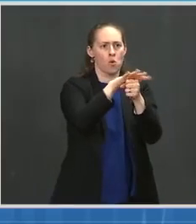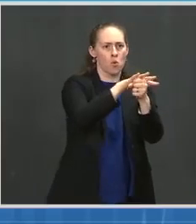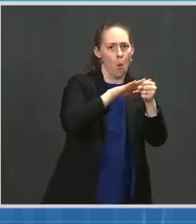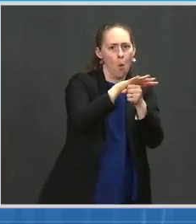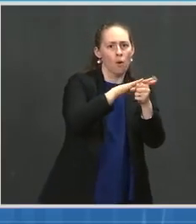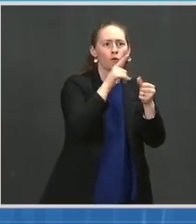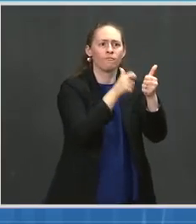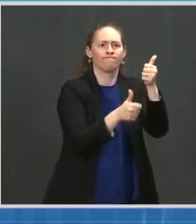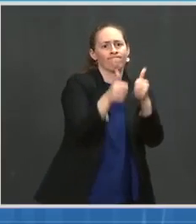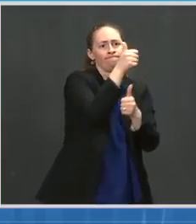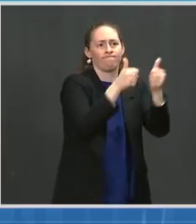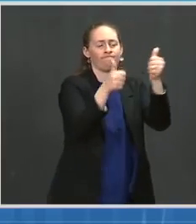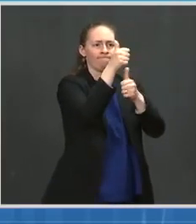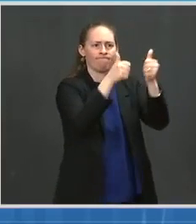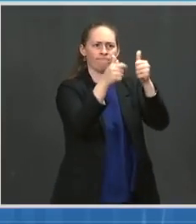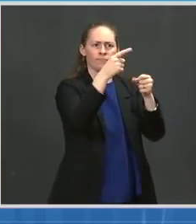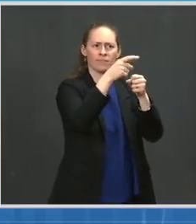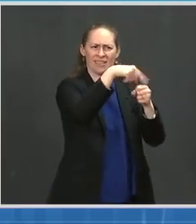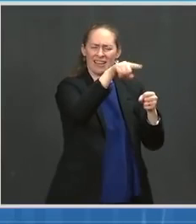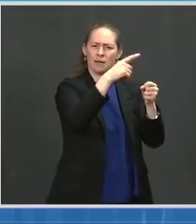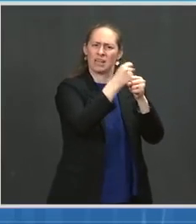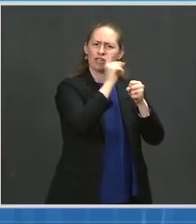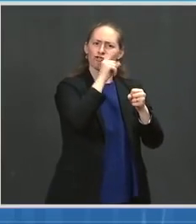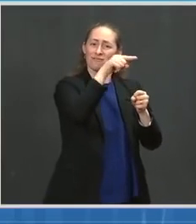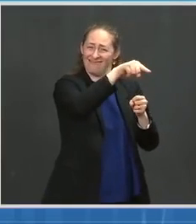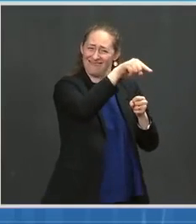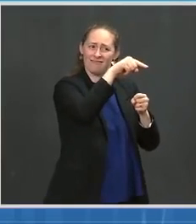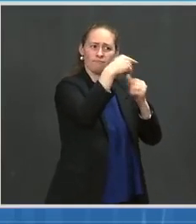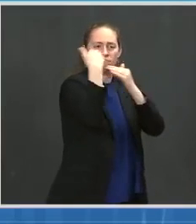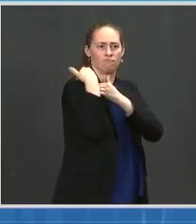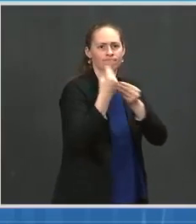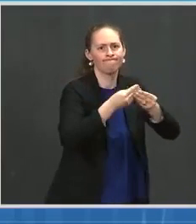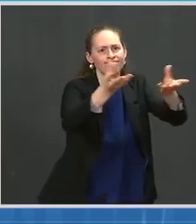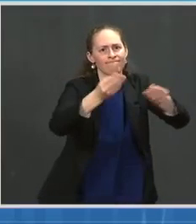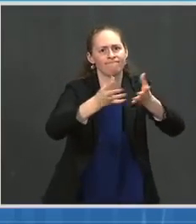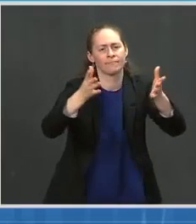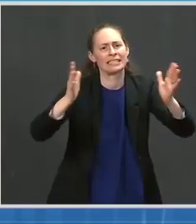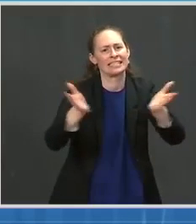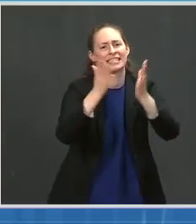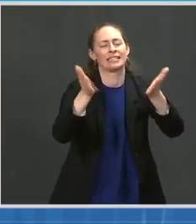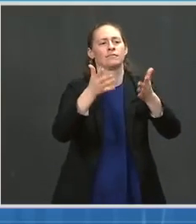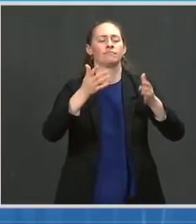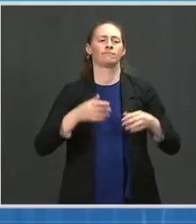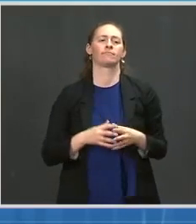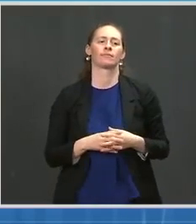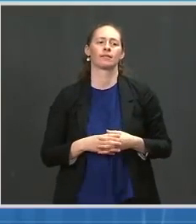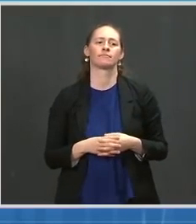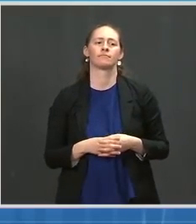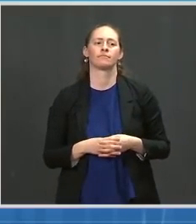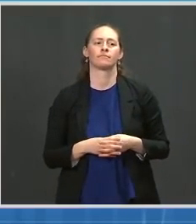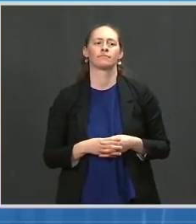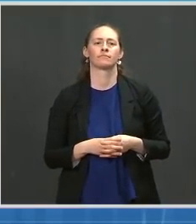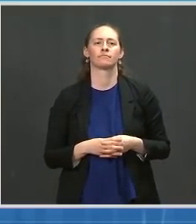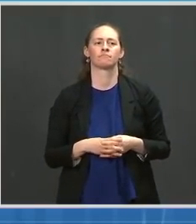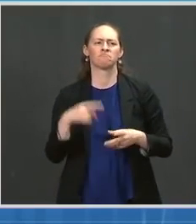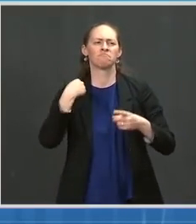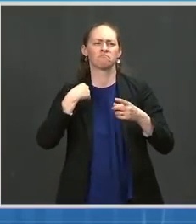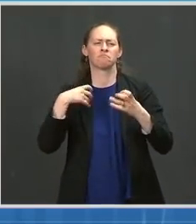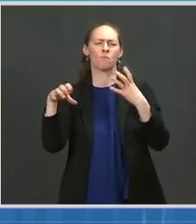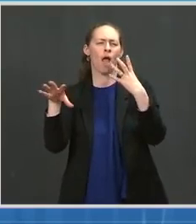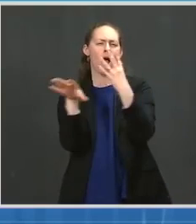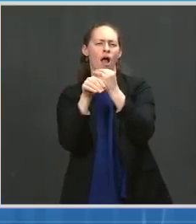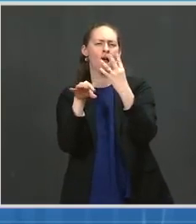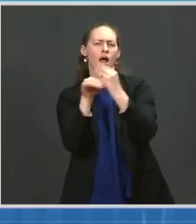make sure we're getting that message out to as many people as possible. The only thing I'd add is that I think it's really important that we